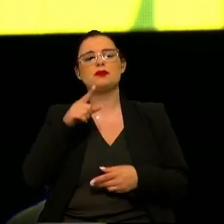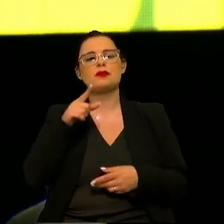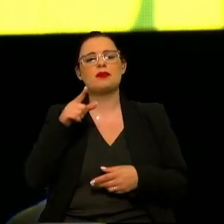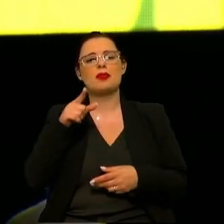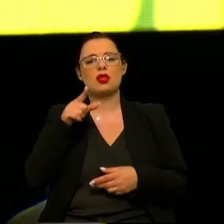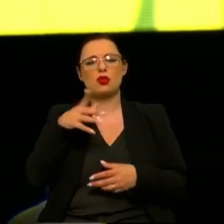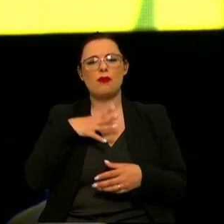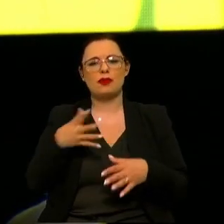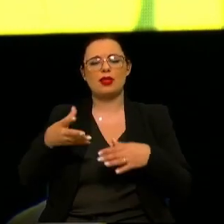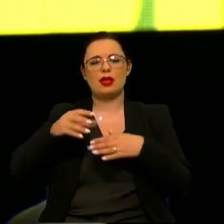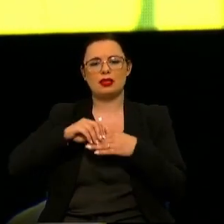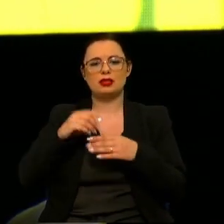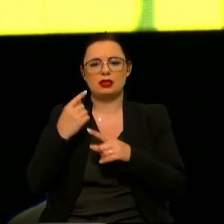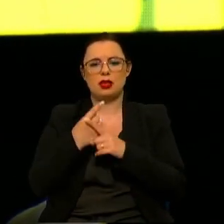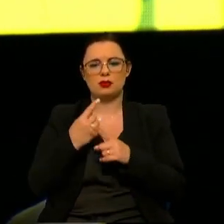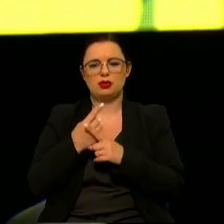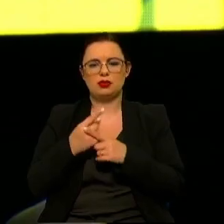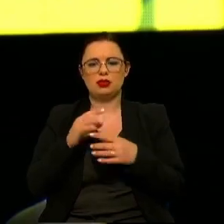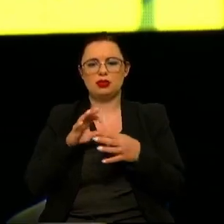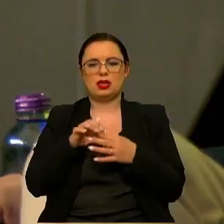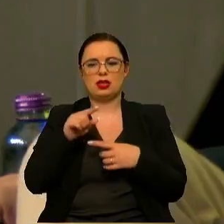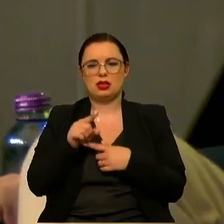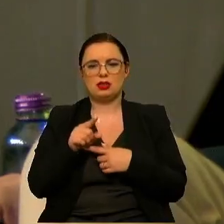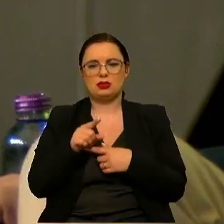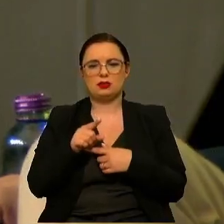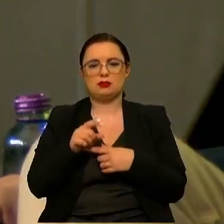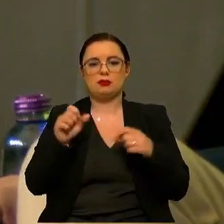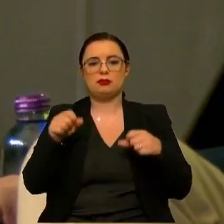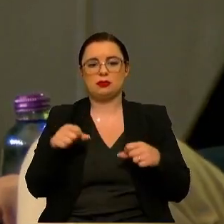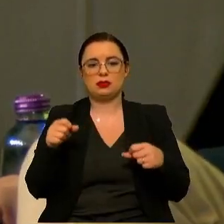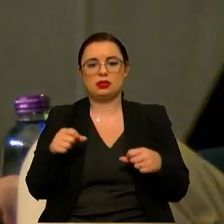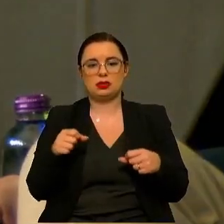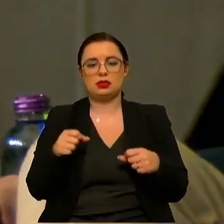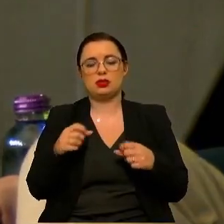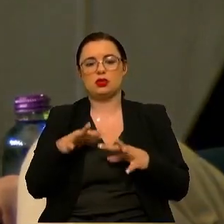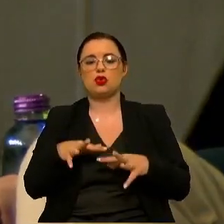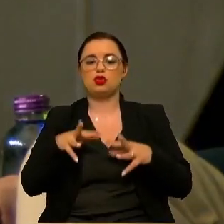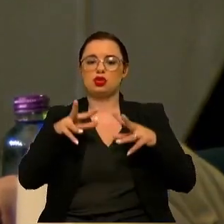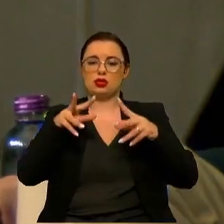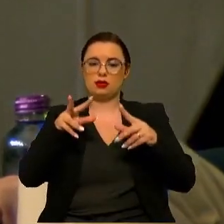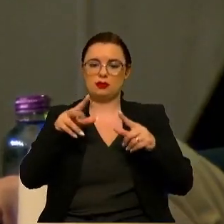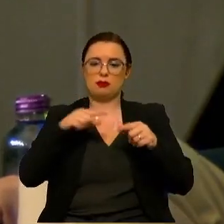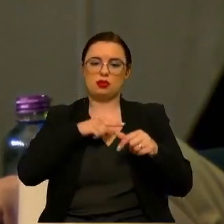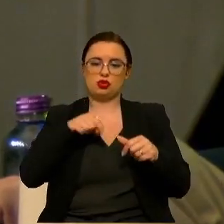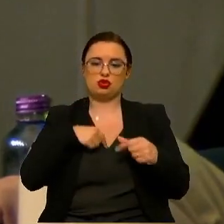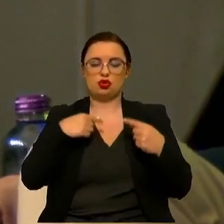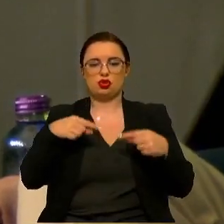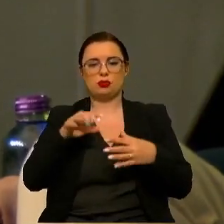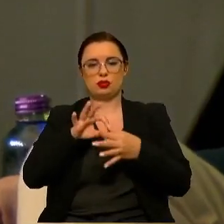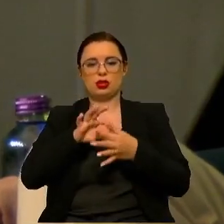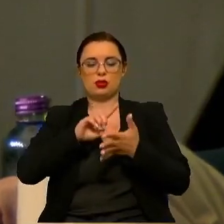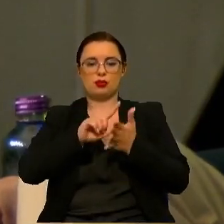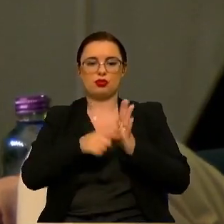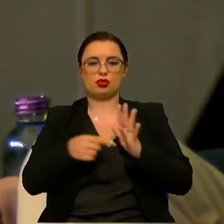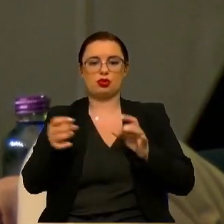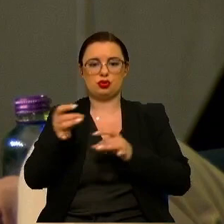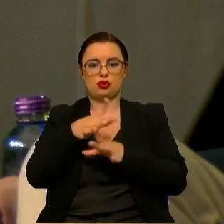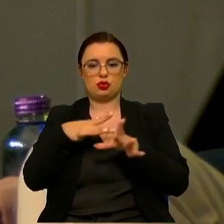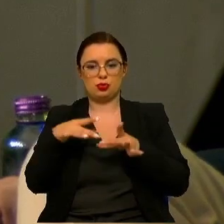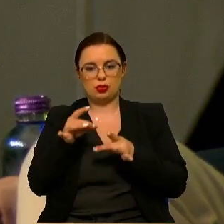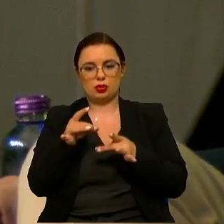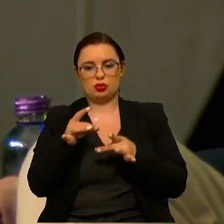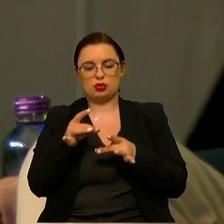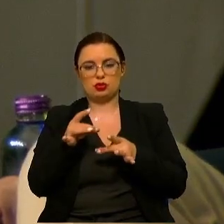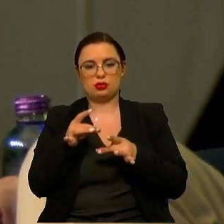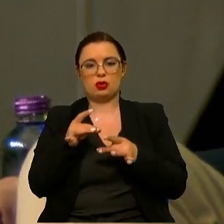to do. Catherine, you want to add something else? Yes, I do. with the development